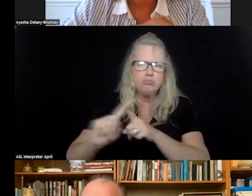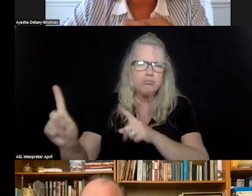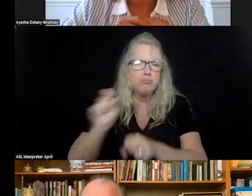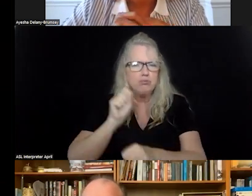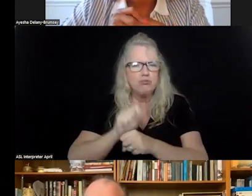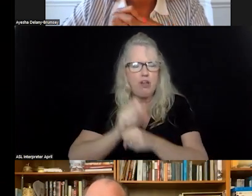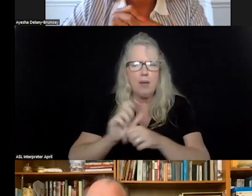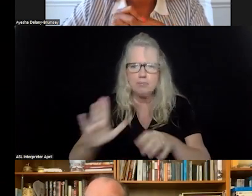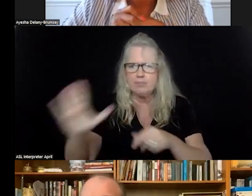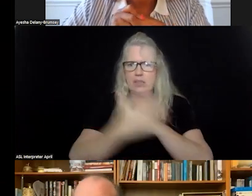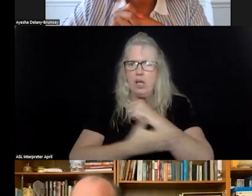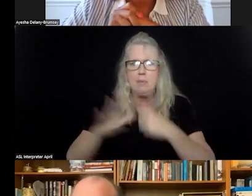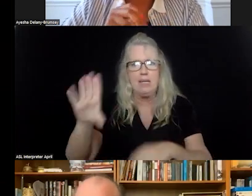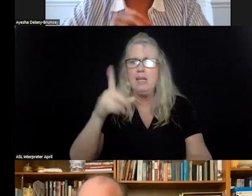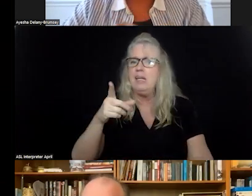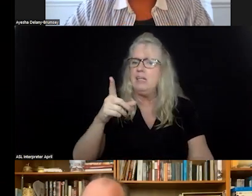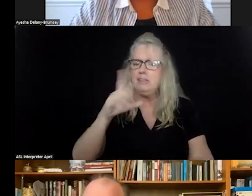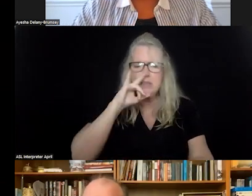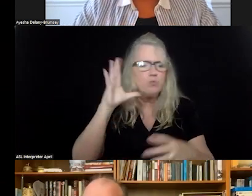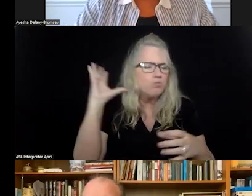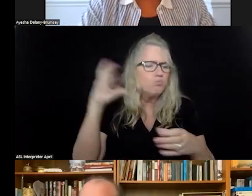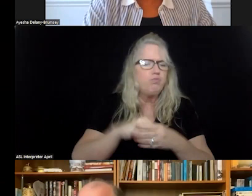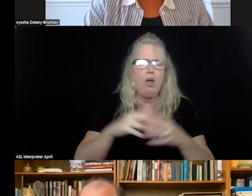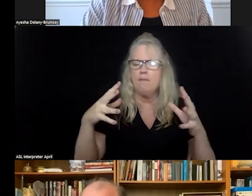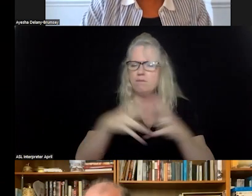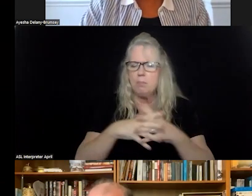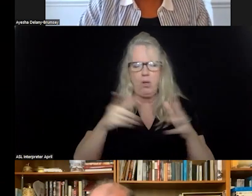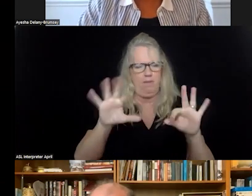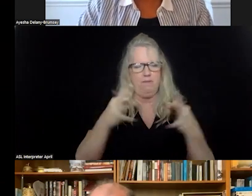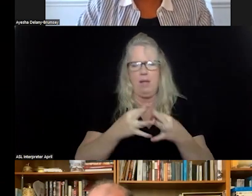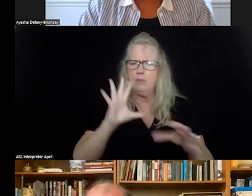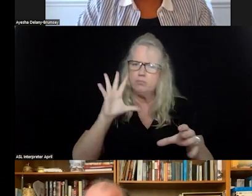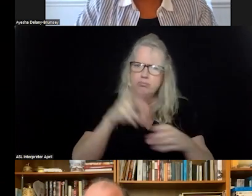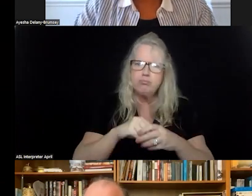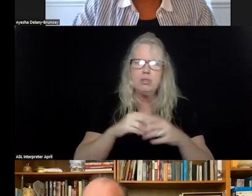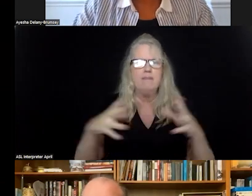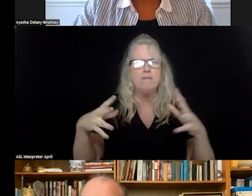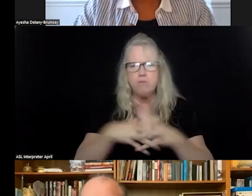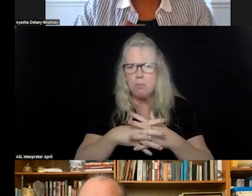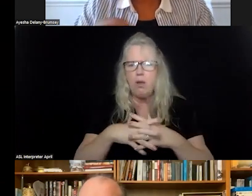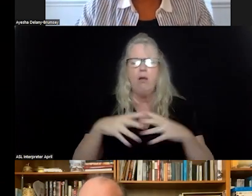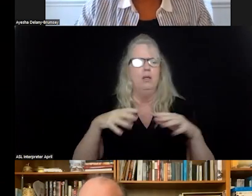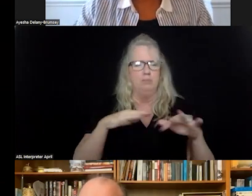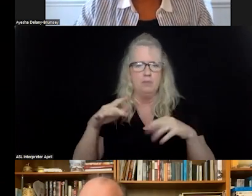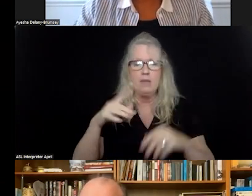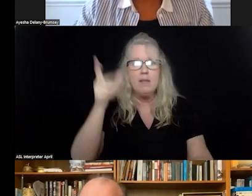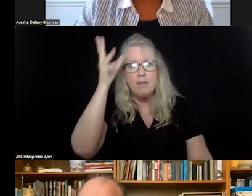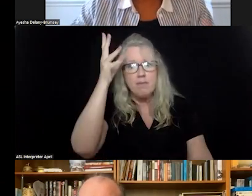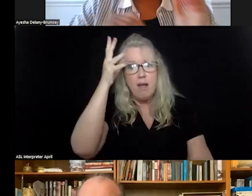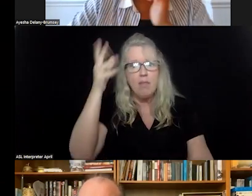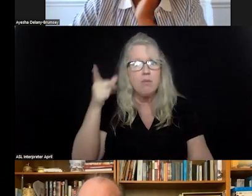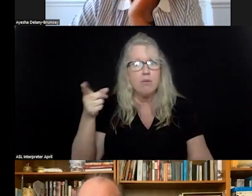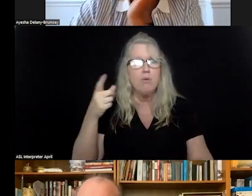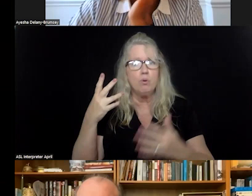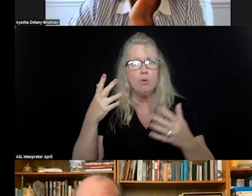and his kids were all involved in football. The family was involved in football, and the father wanted